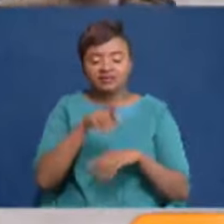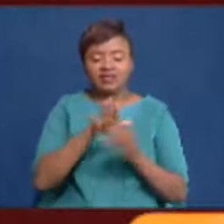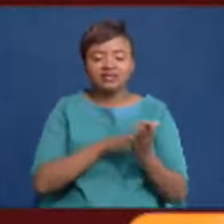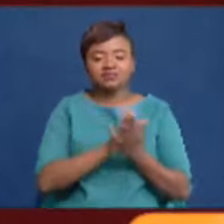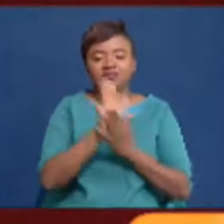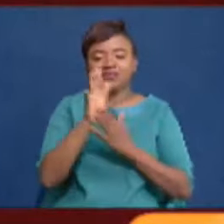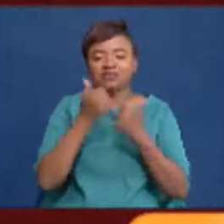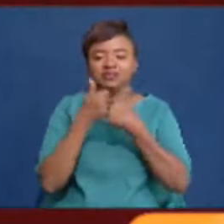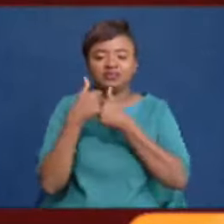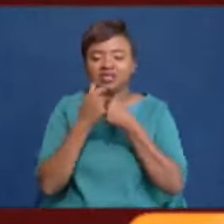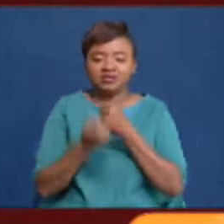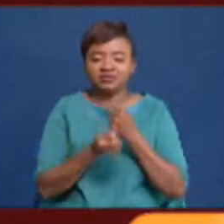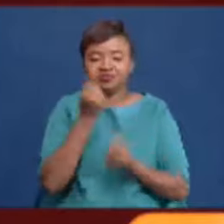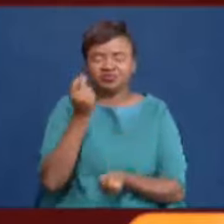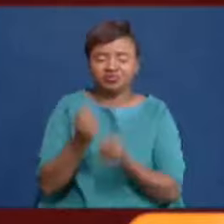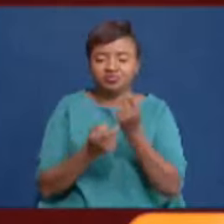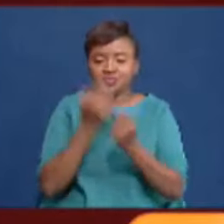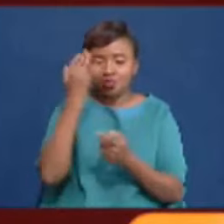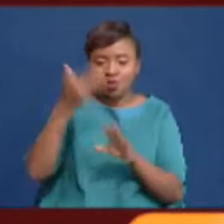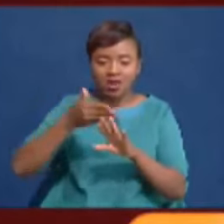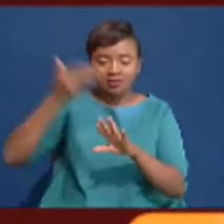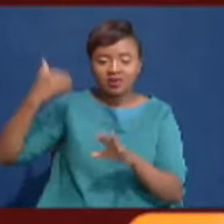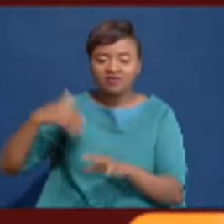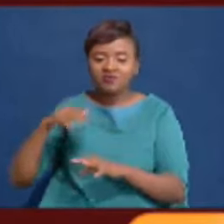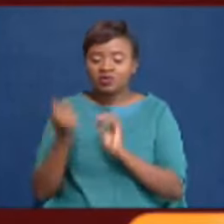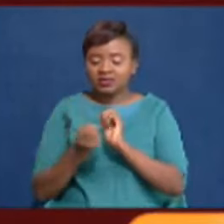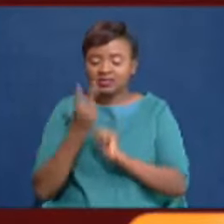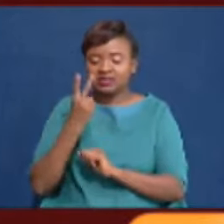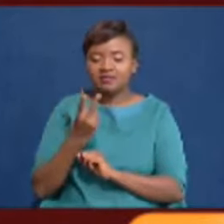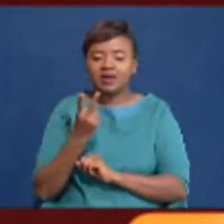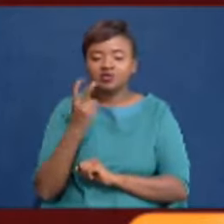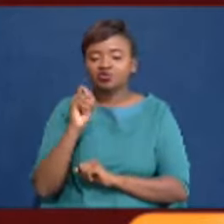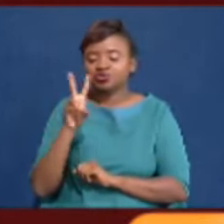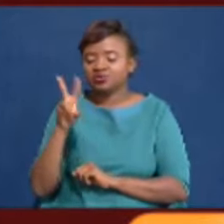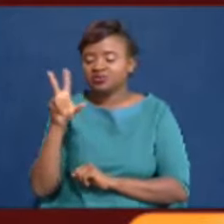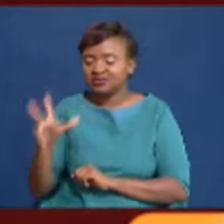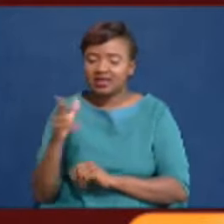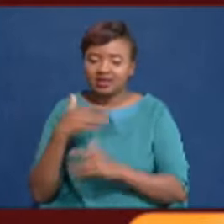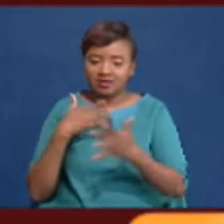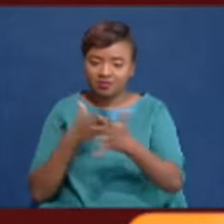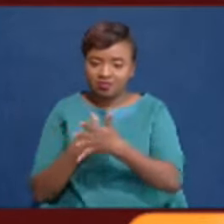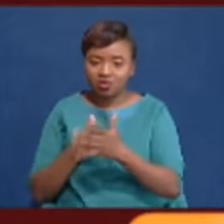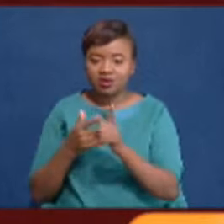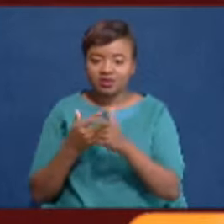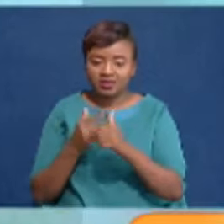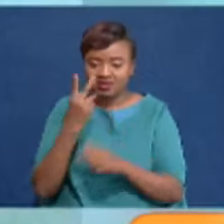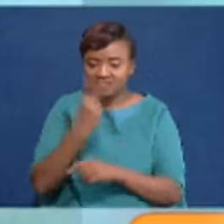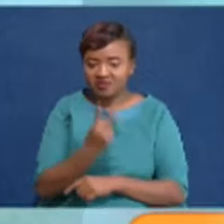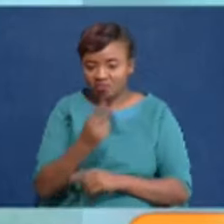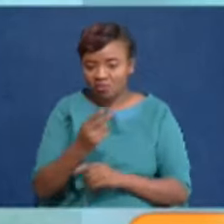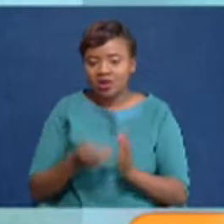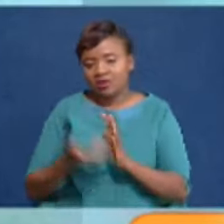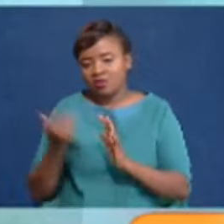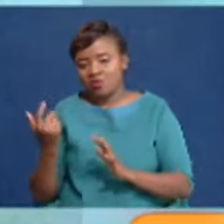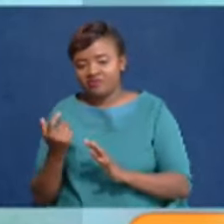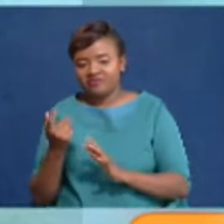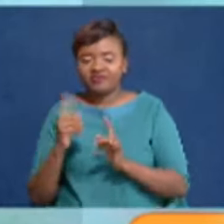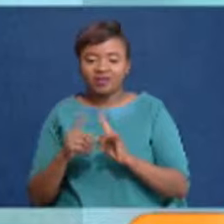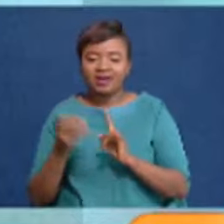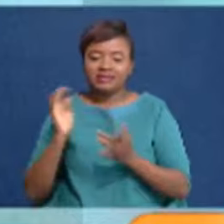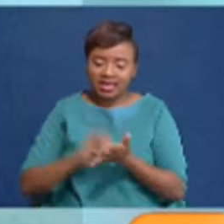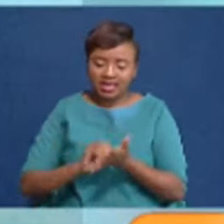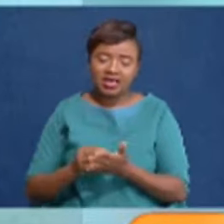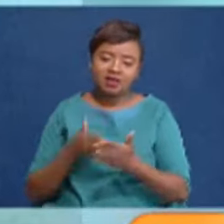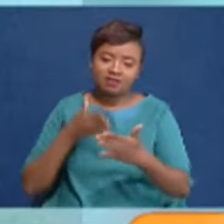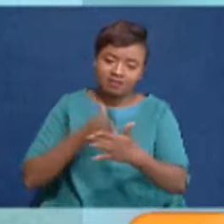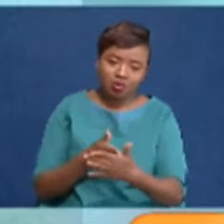headwinds after a similar order was issued in December 2023, only to be lifted in February this year. The back and